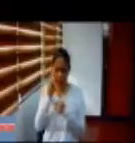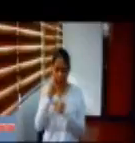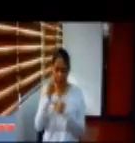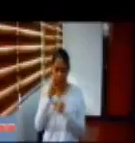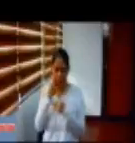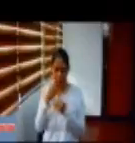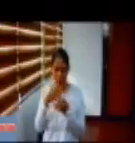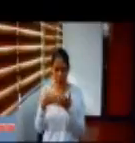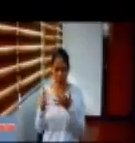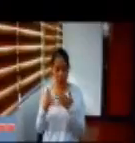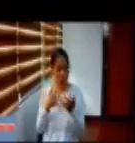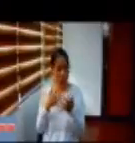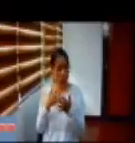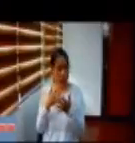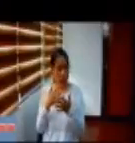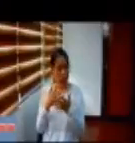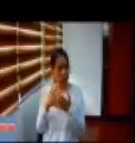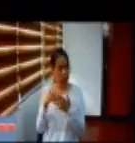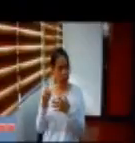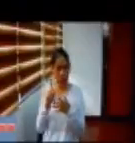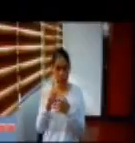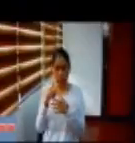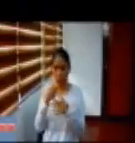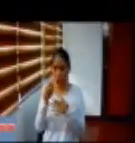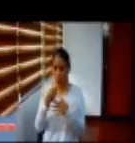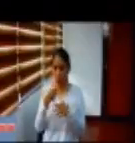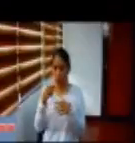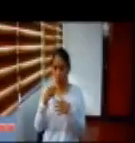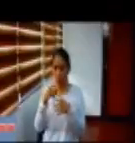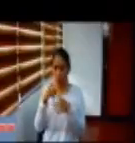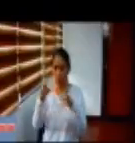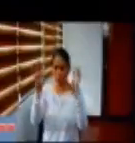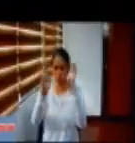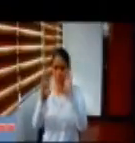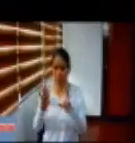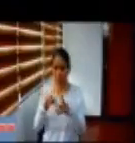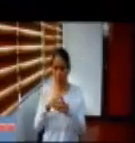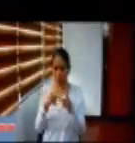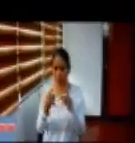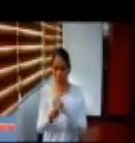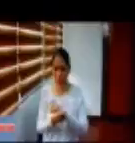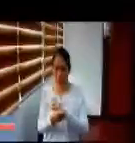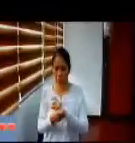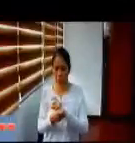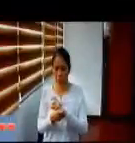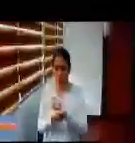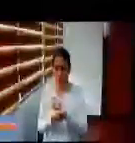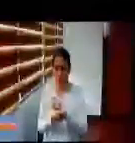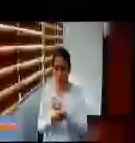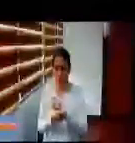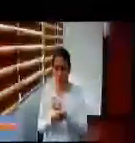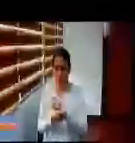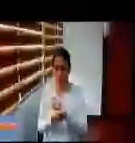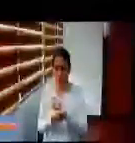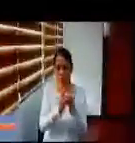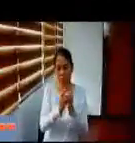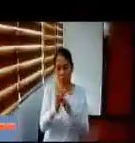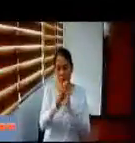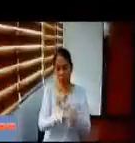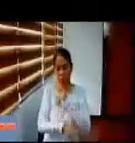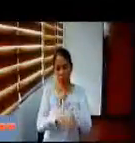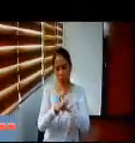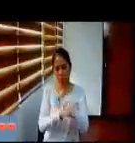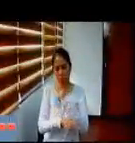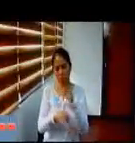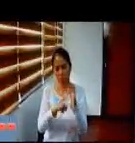who do you think caused climate change? I think that is no longer in debate. Those developed countries that